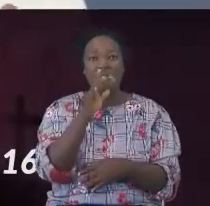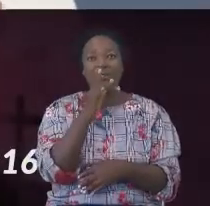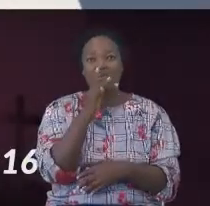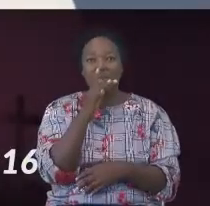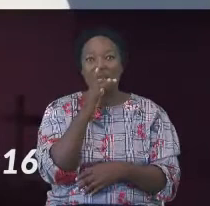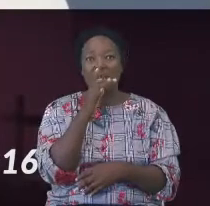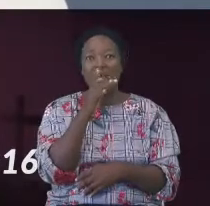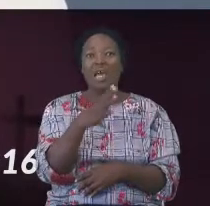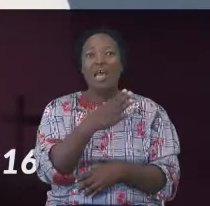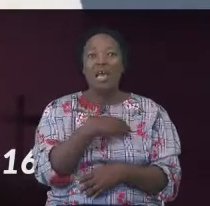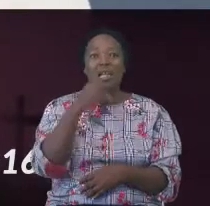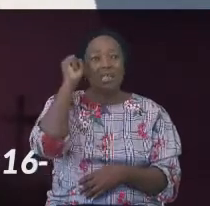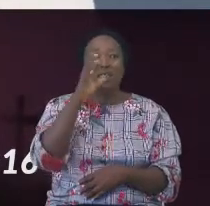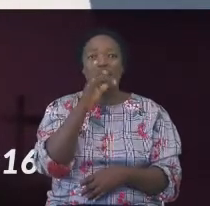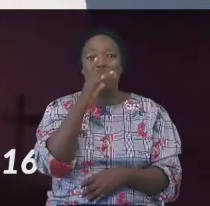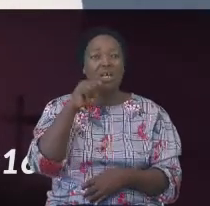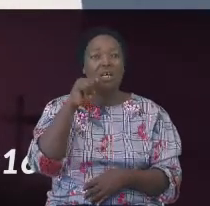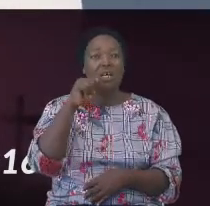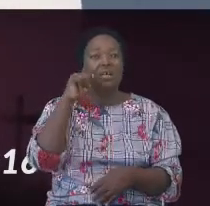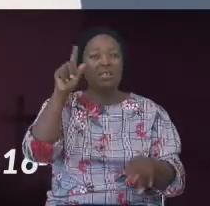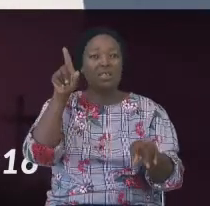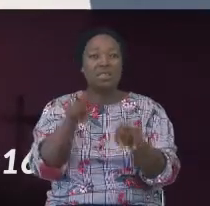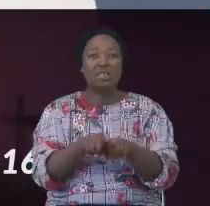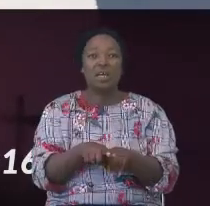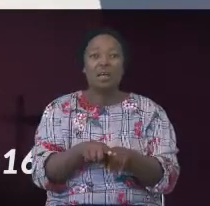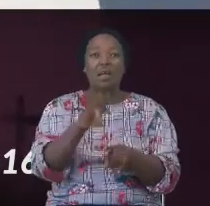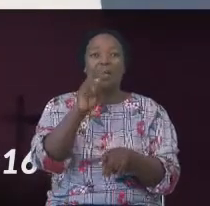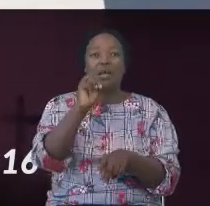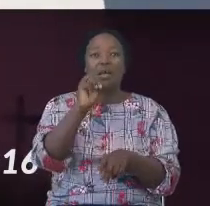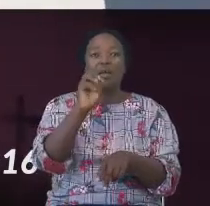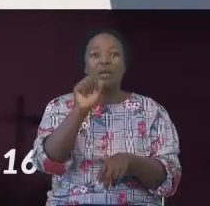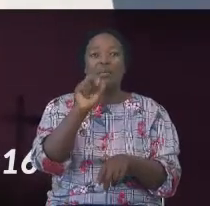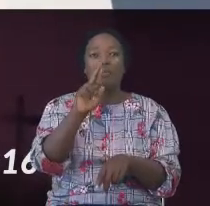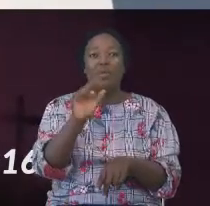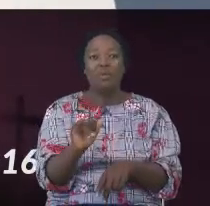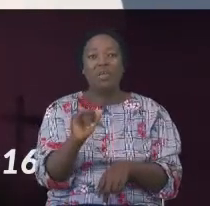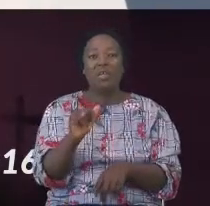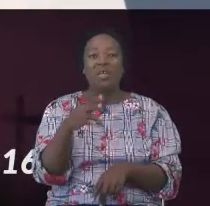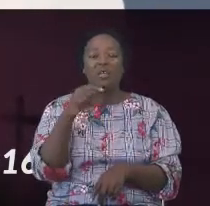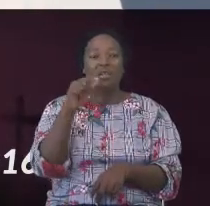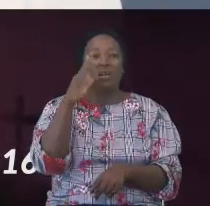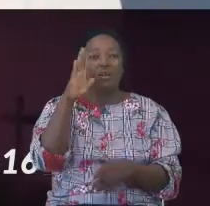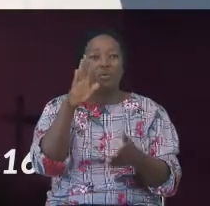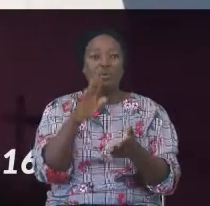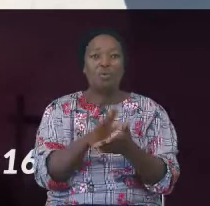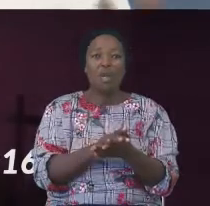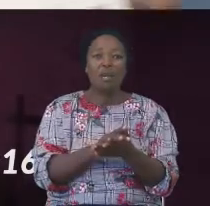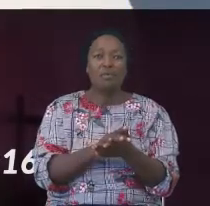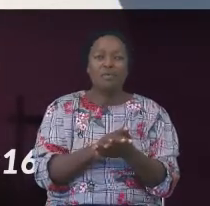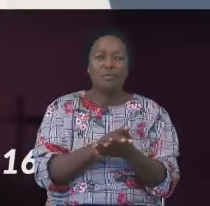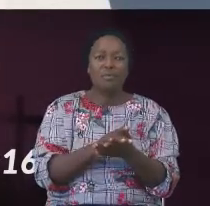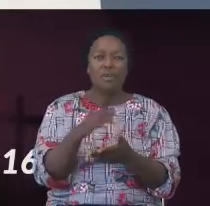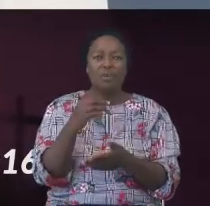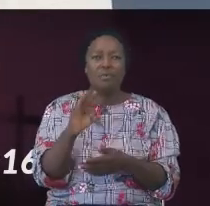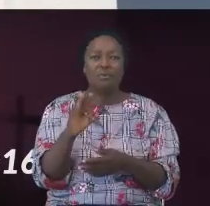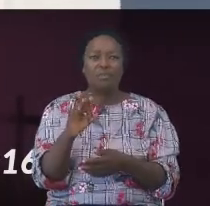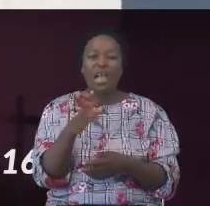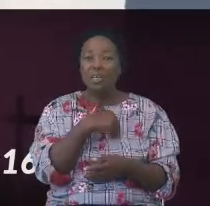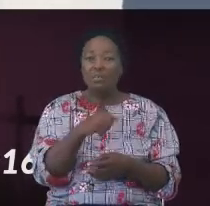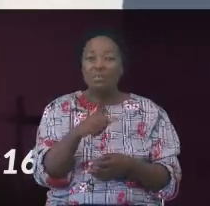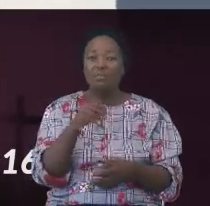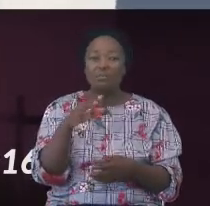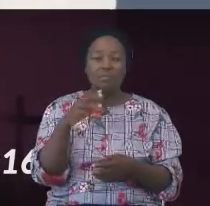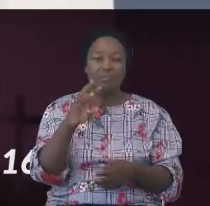the cross of Jesus, his mother and his mother's sister, Mary,